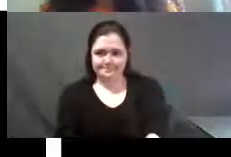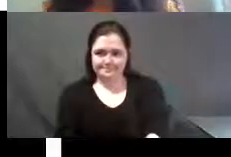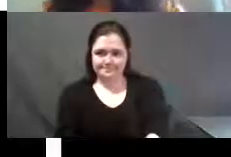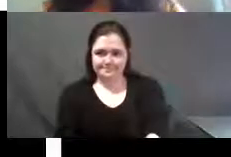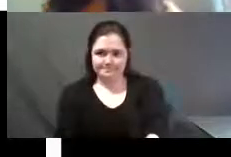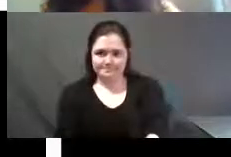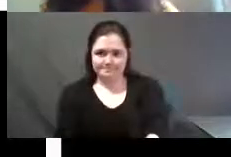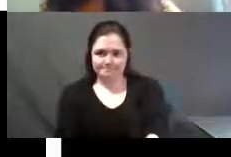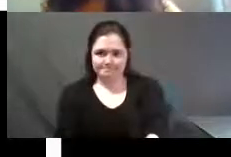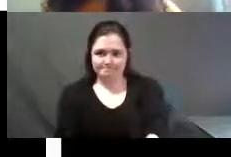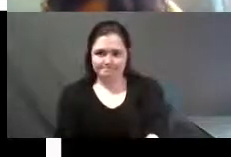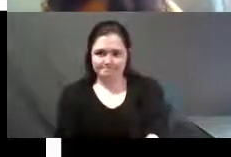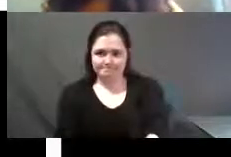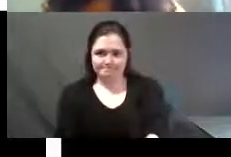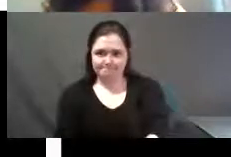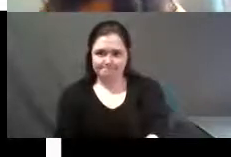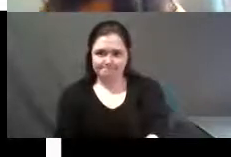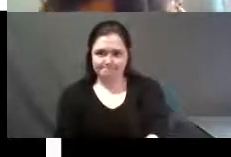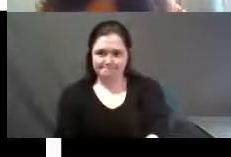Okay, so